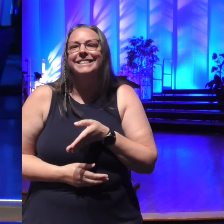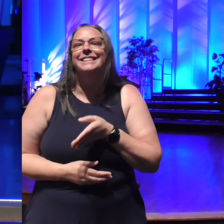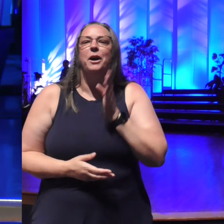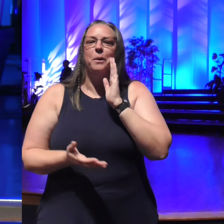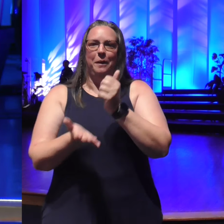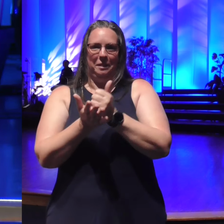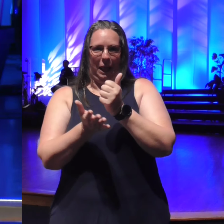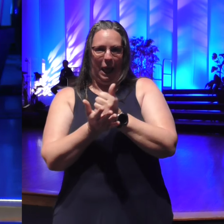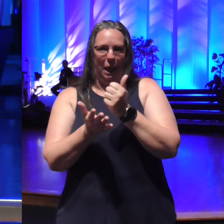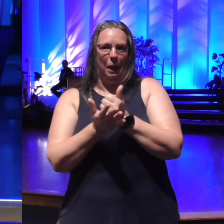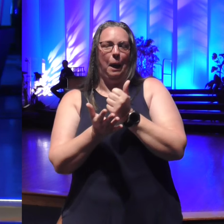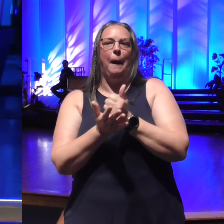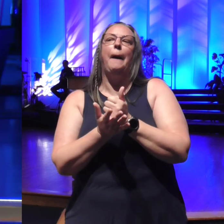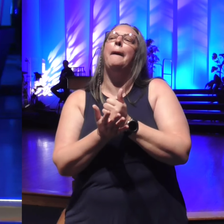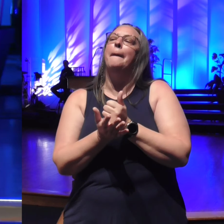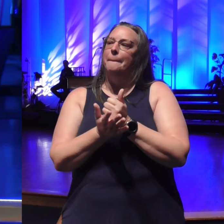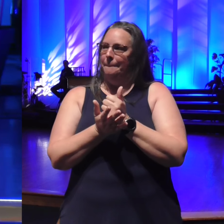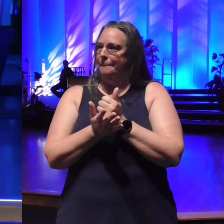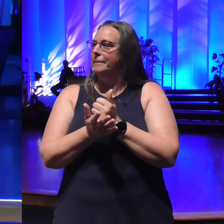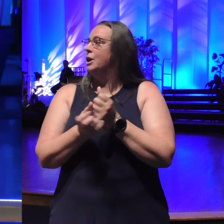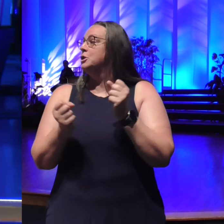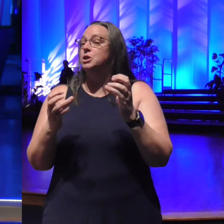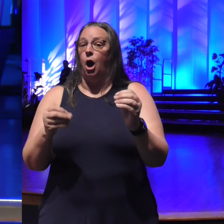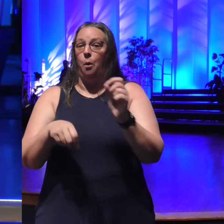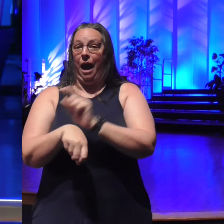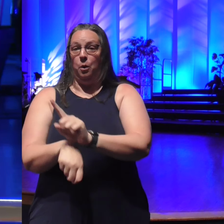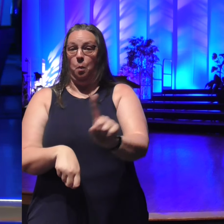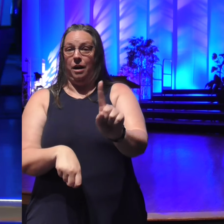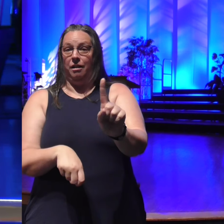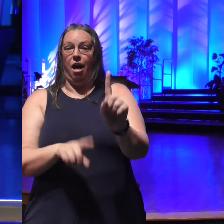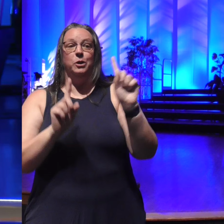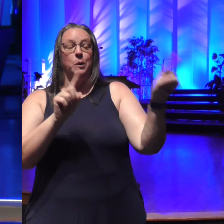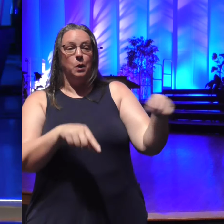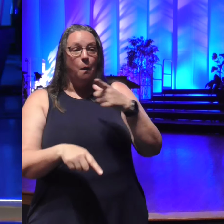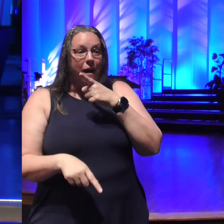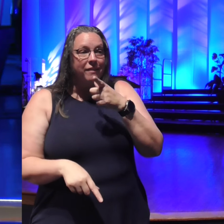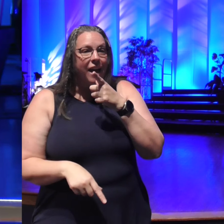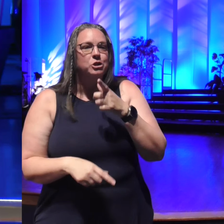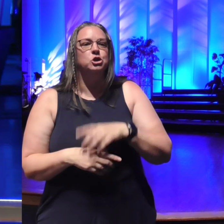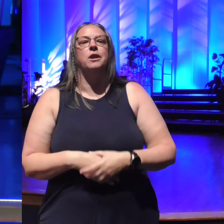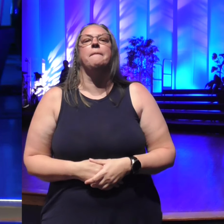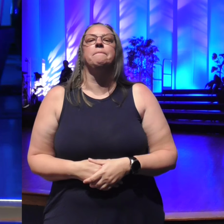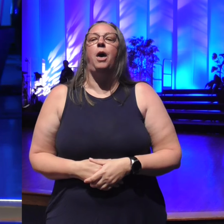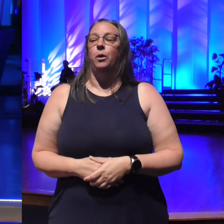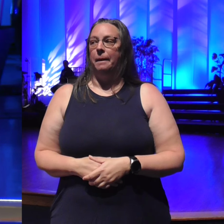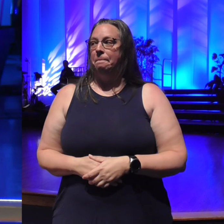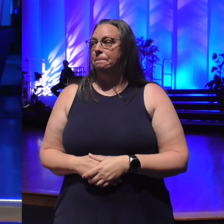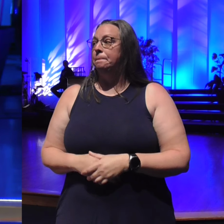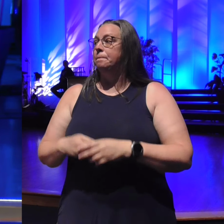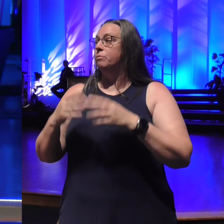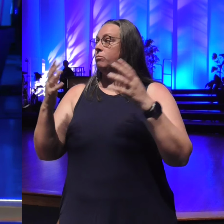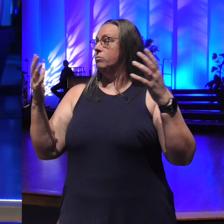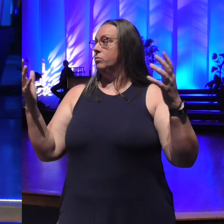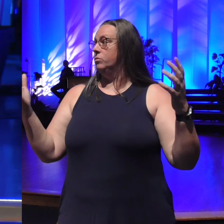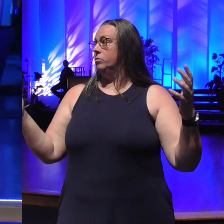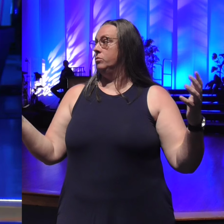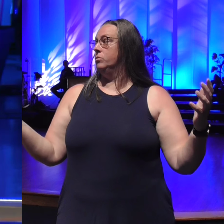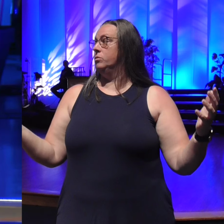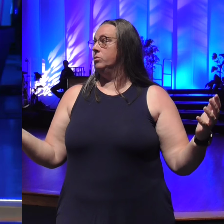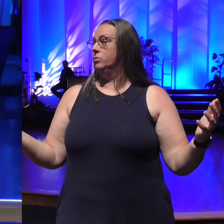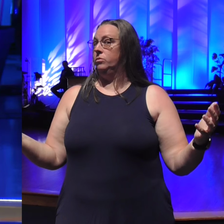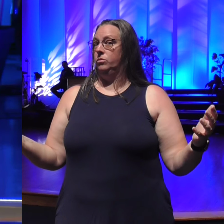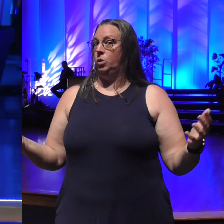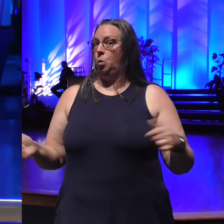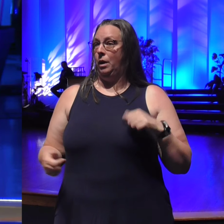That'll help it tide you over so that at 1 o'clock you can go have lunch. Let's see here. What else do I want to say?